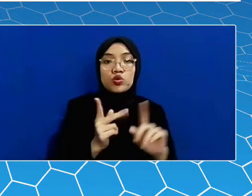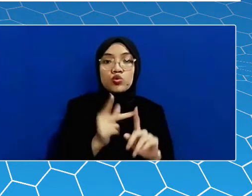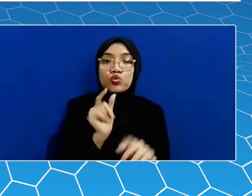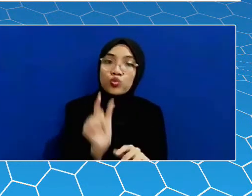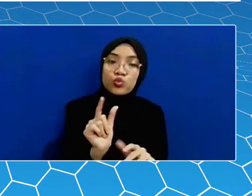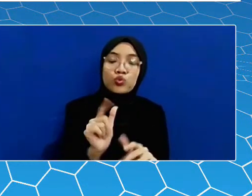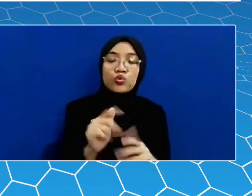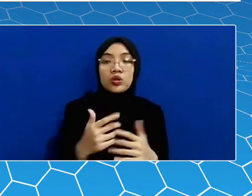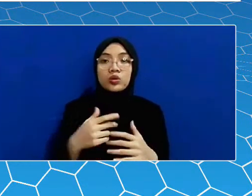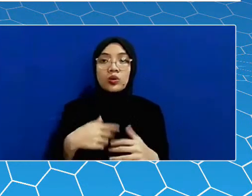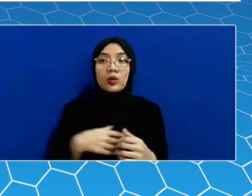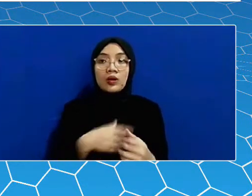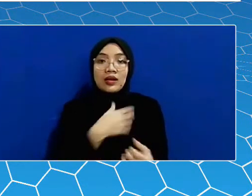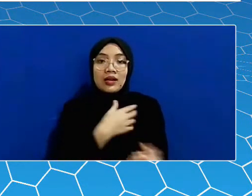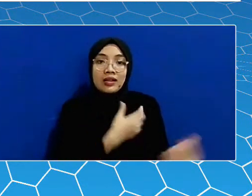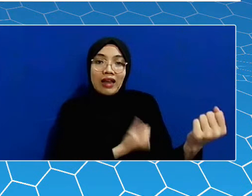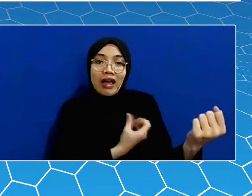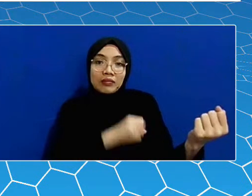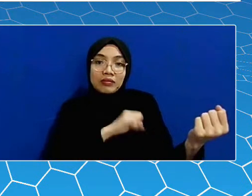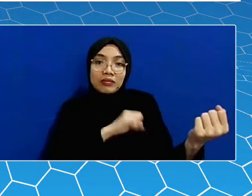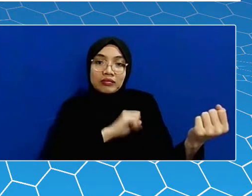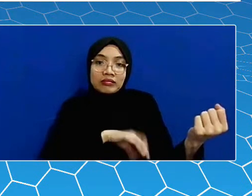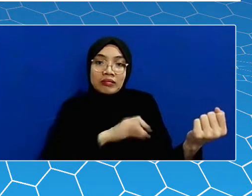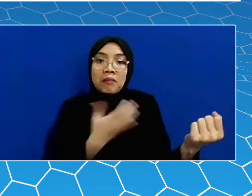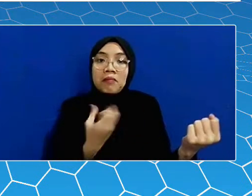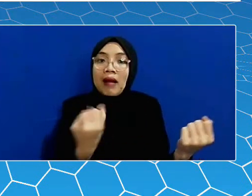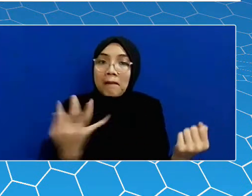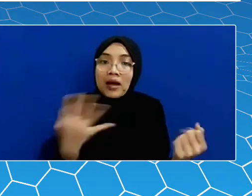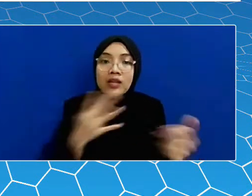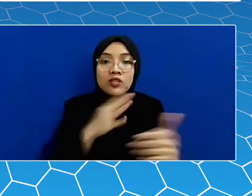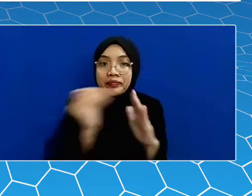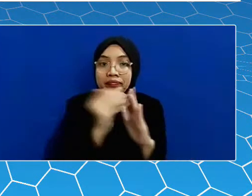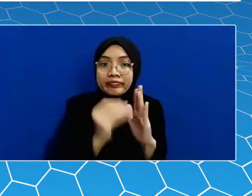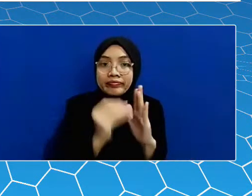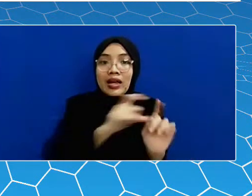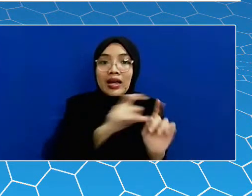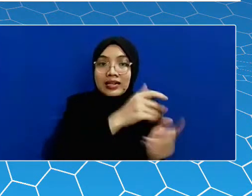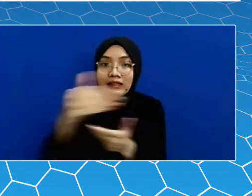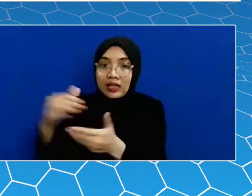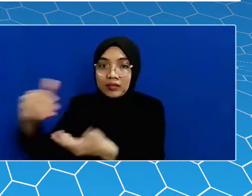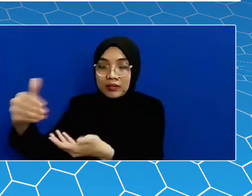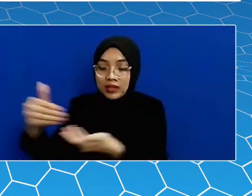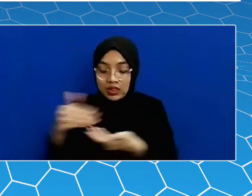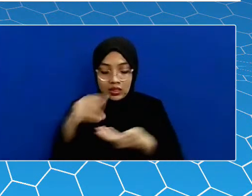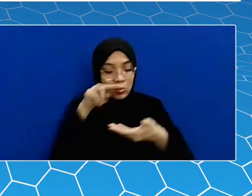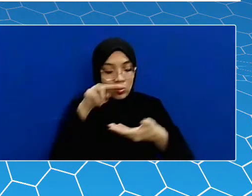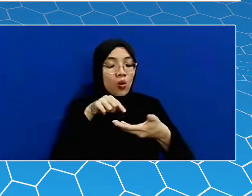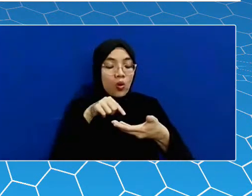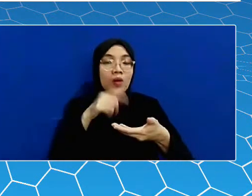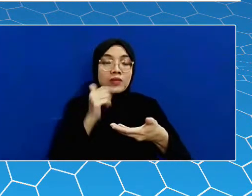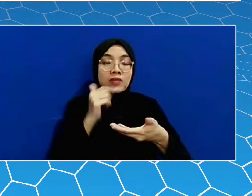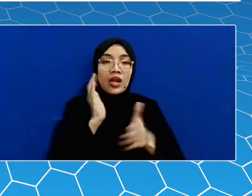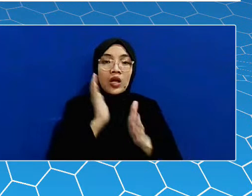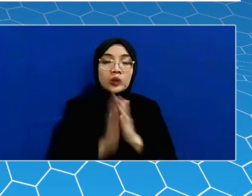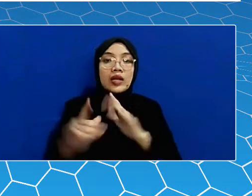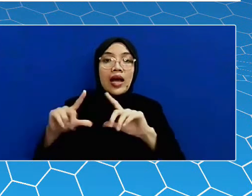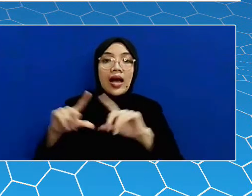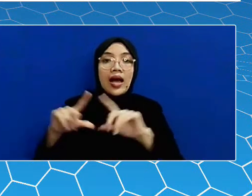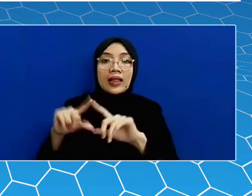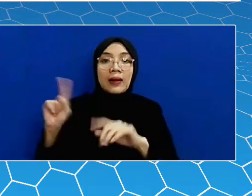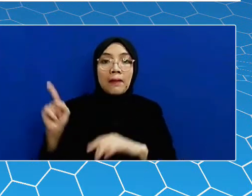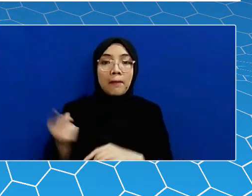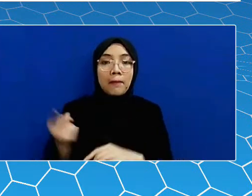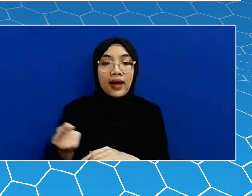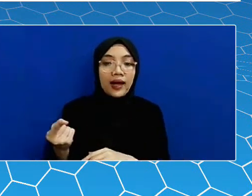data that were captured passively by the wearable were step count, motion, heart rate, but